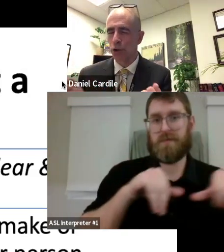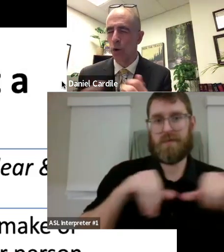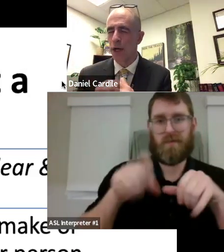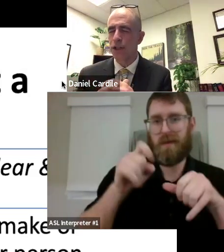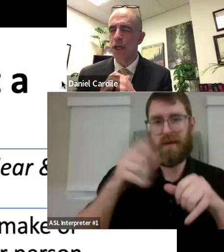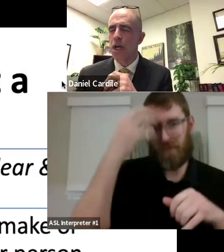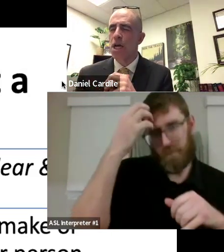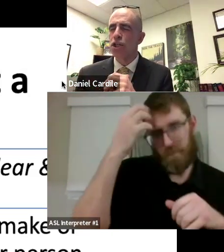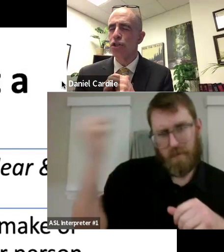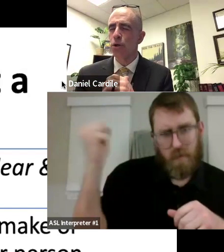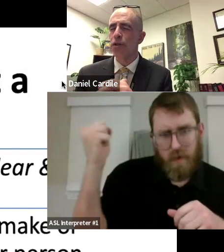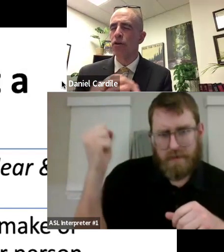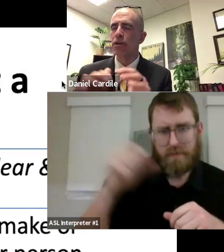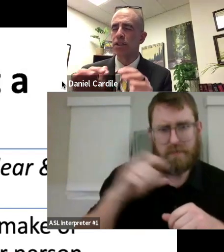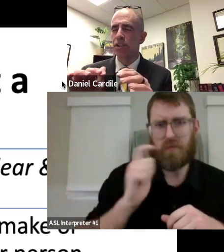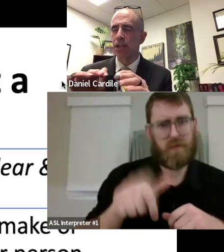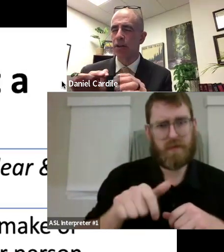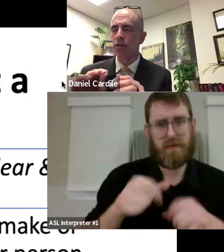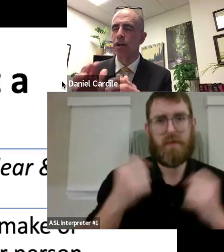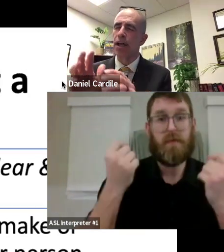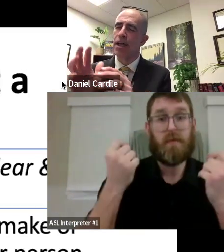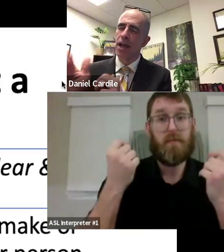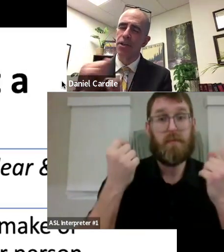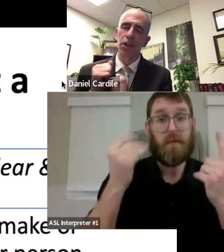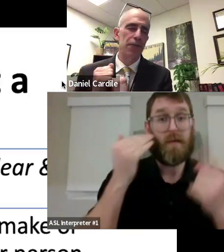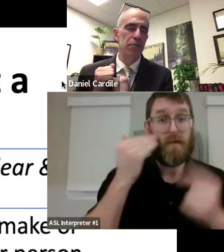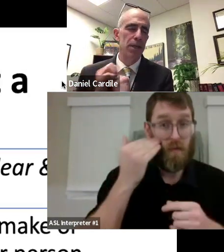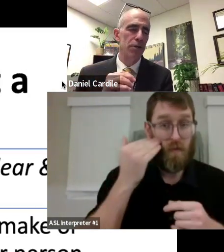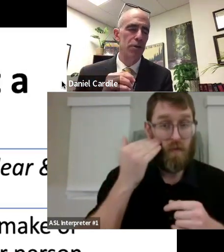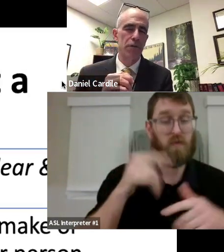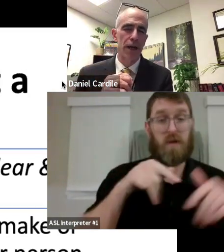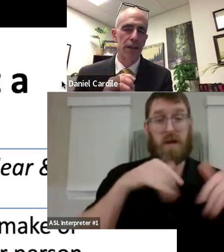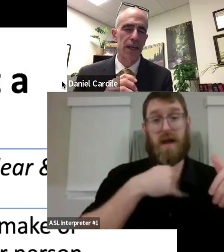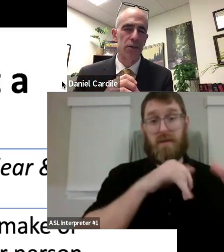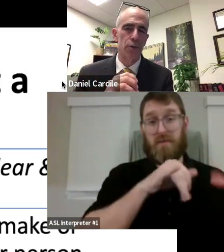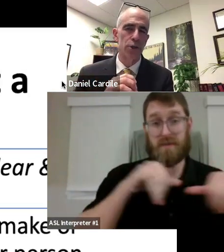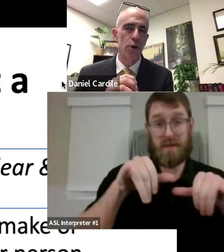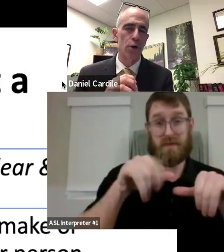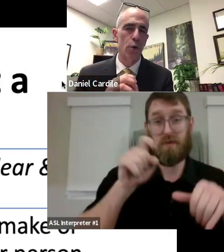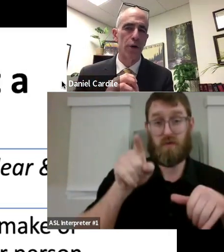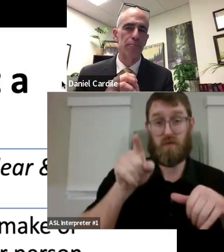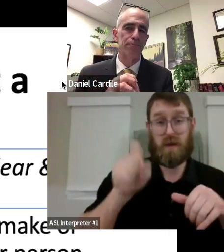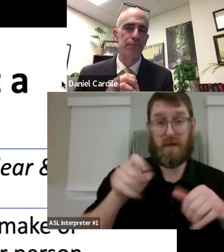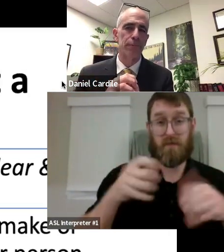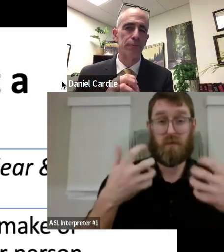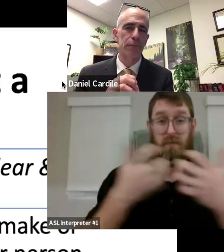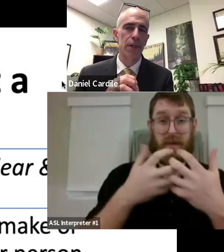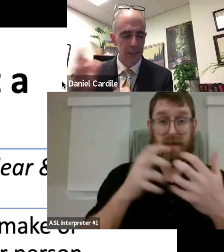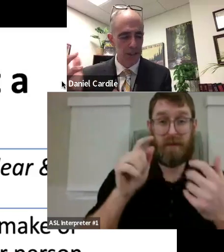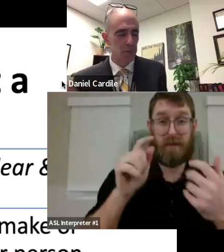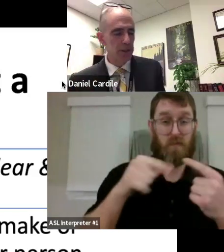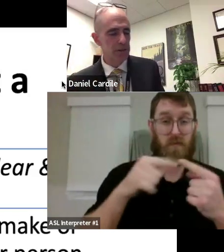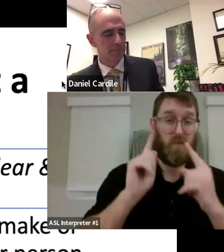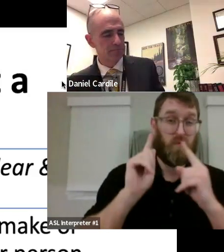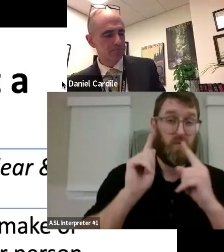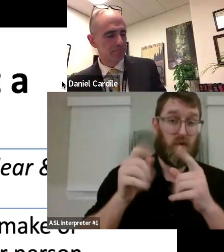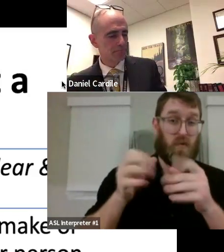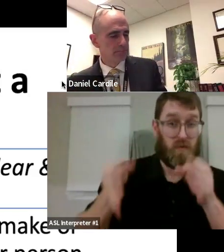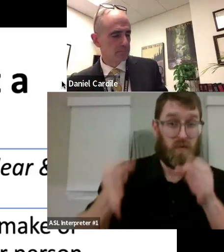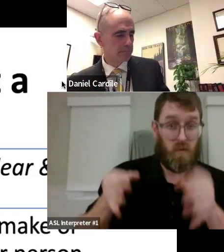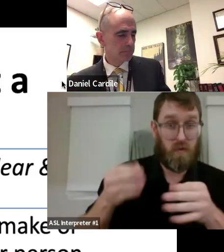it or chew on it. Just know that there is a standard, and you'll have to meet it when you file a case when you go to court. Next slide,